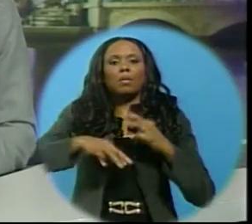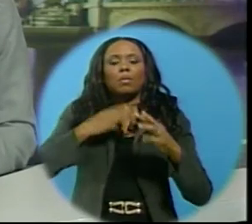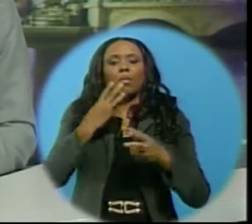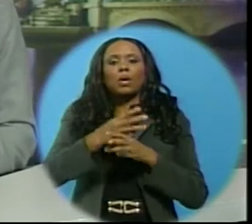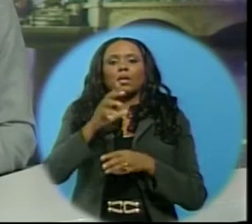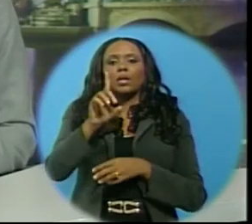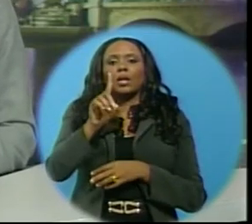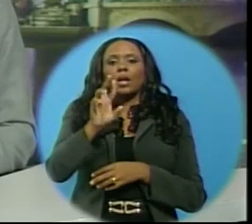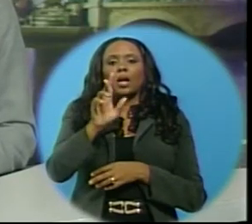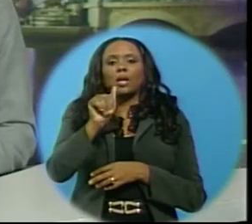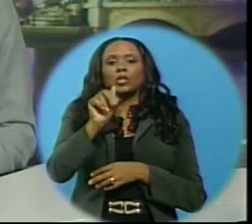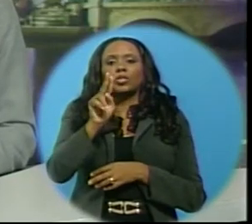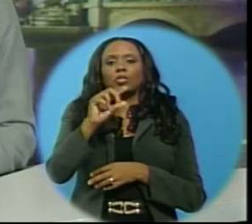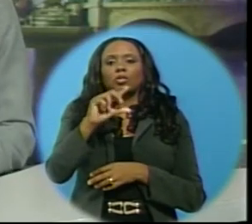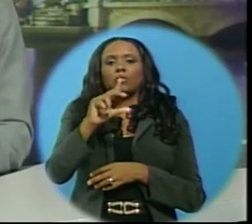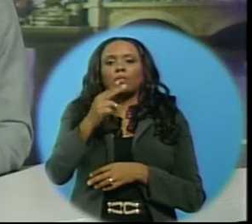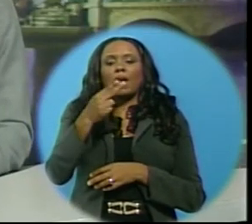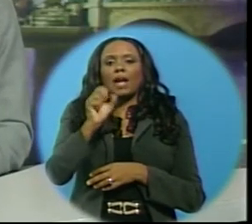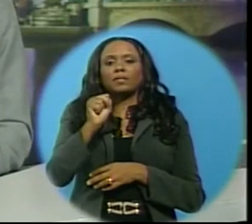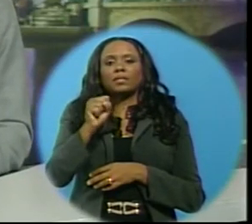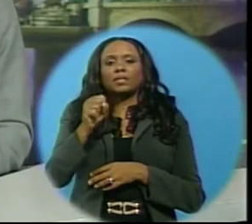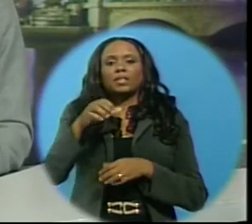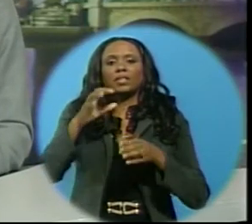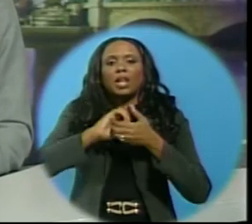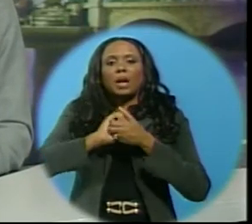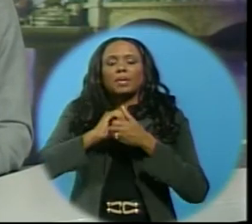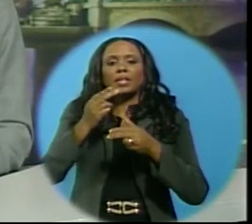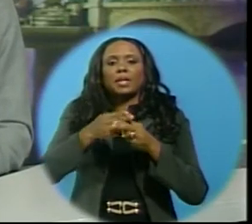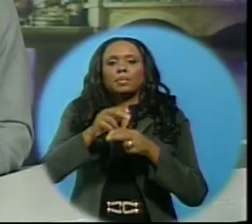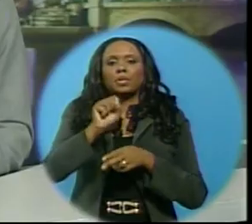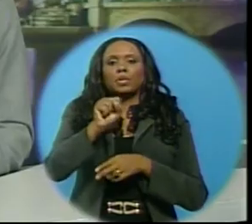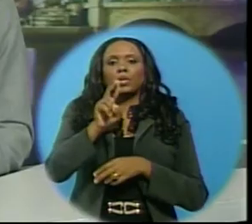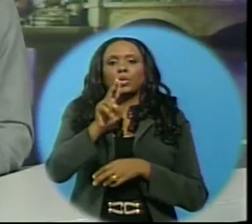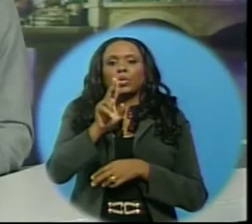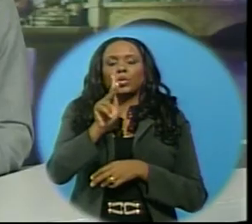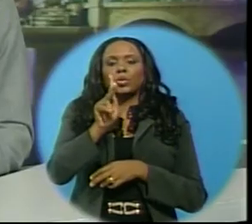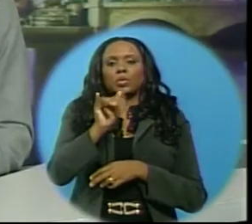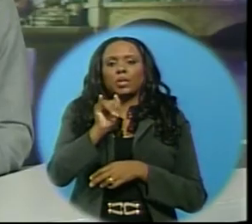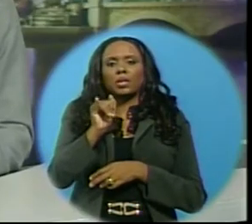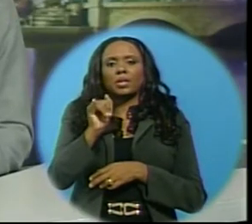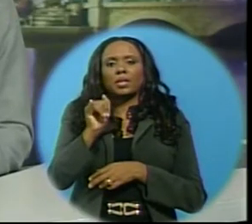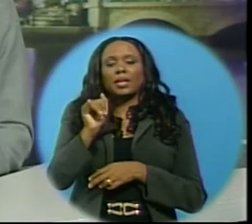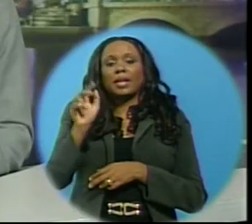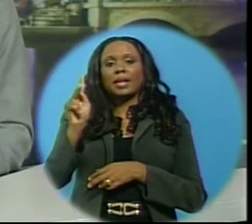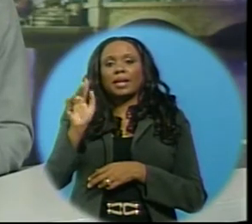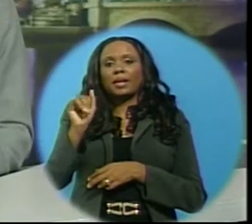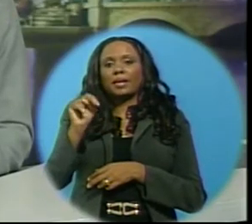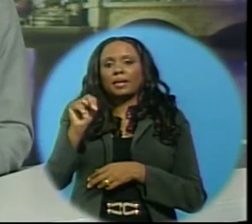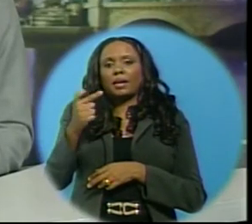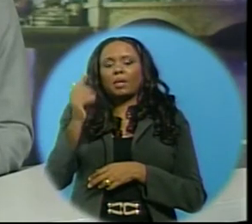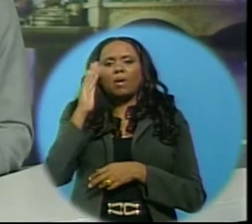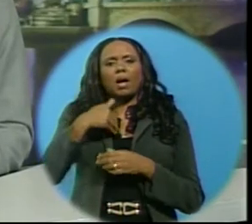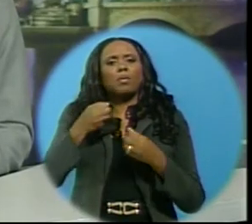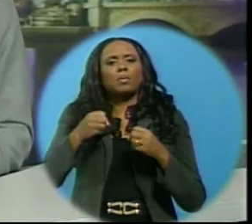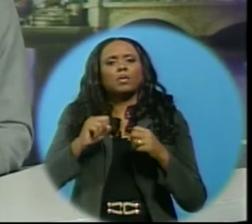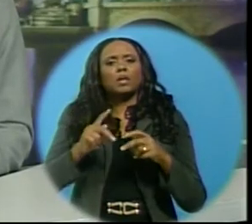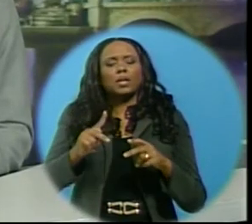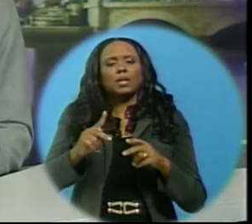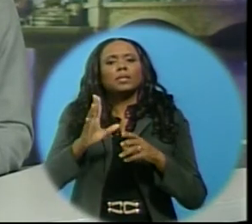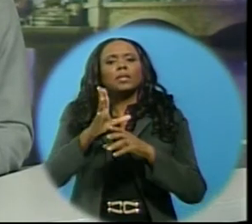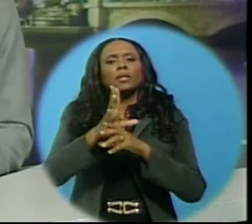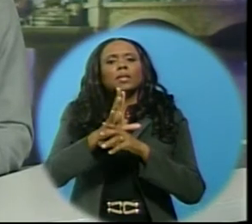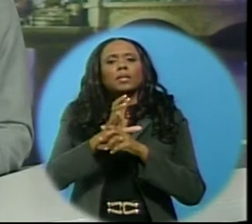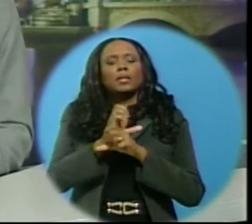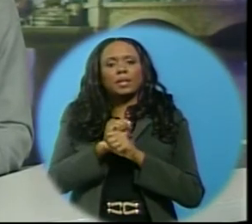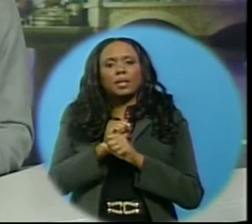drafts champion Ronald Suki King is getting a chance to regain one of his titles. King will be part of a qualifier for the World Go As You Please